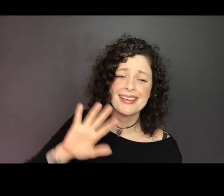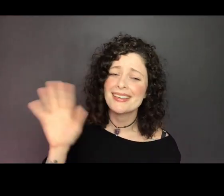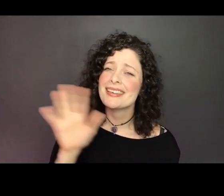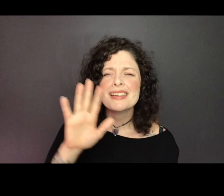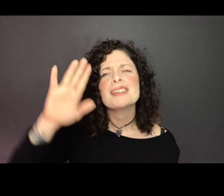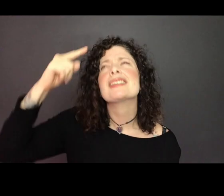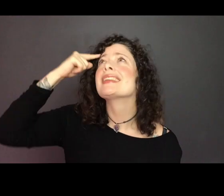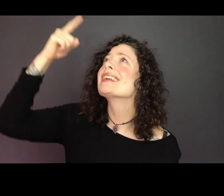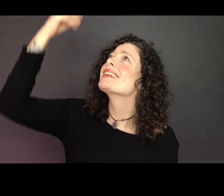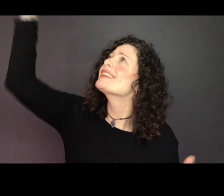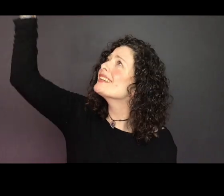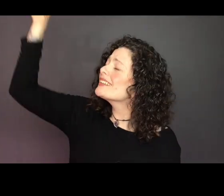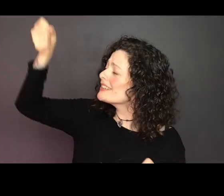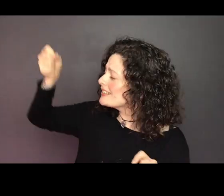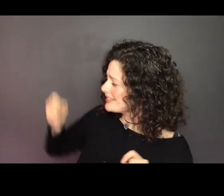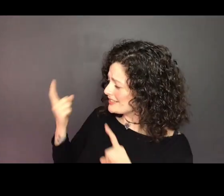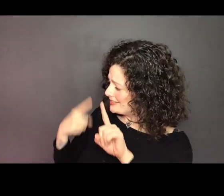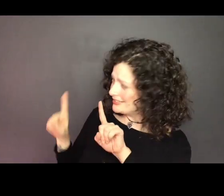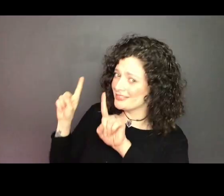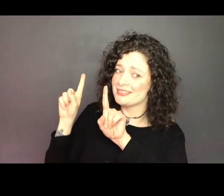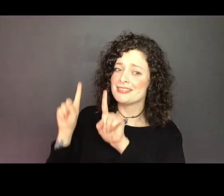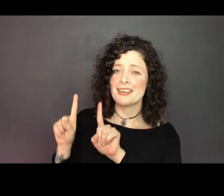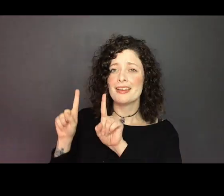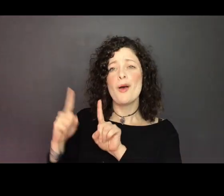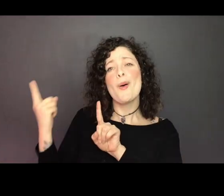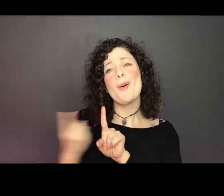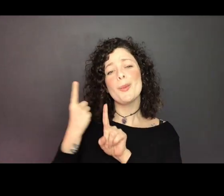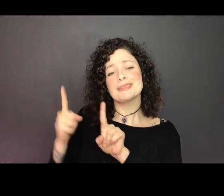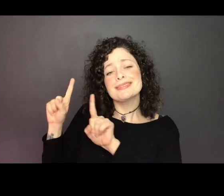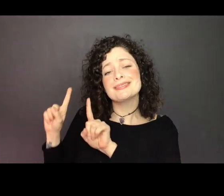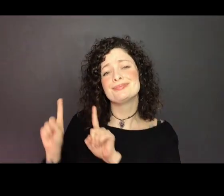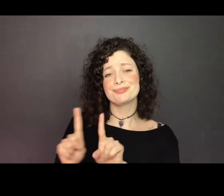goodbyes. Think how I'm ever.